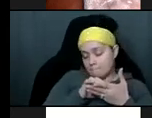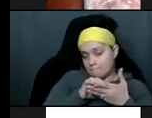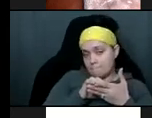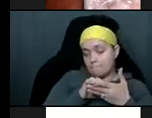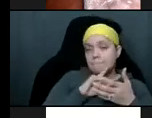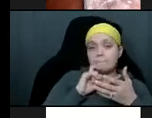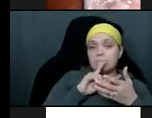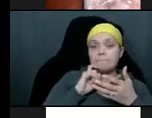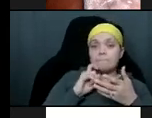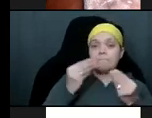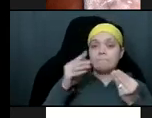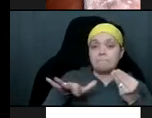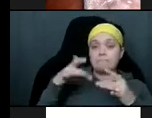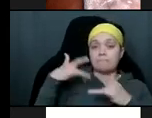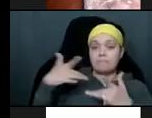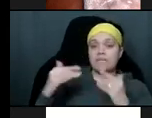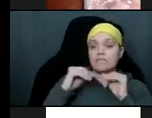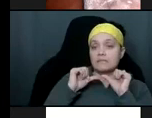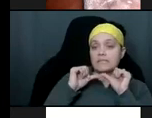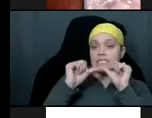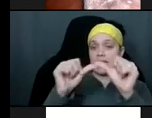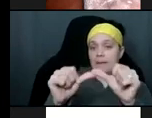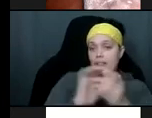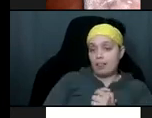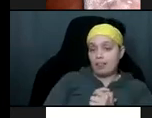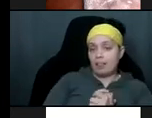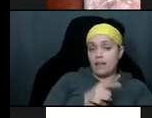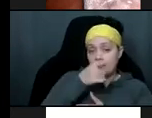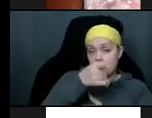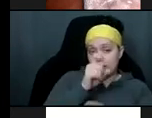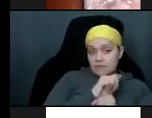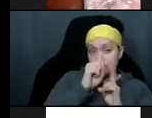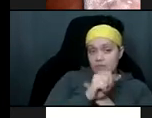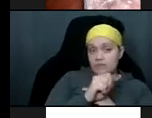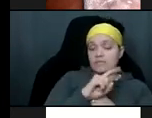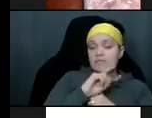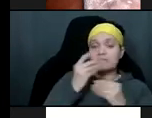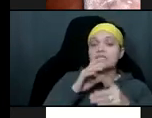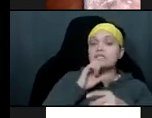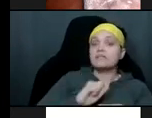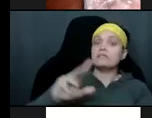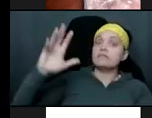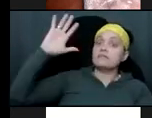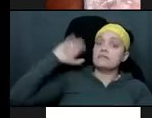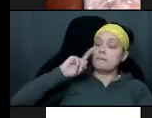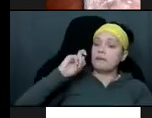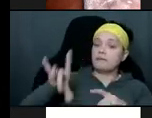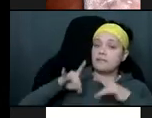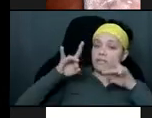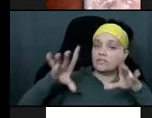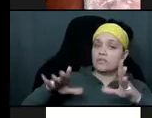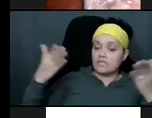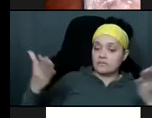Deserts tend to be stable. In this case, deserts are ancient because Australia has been on